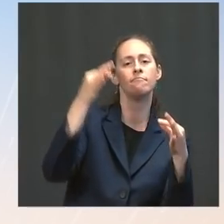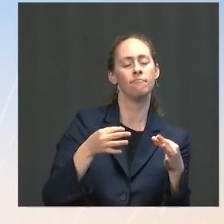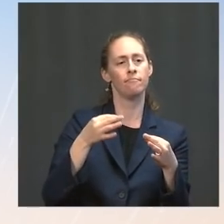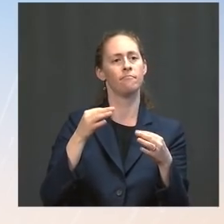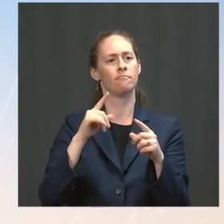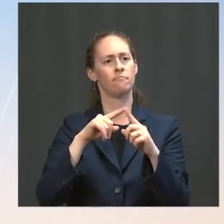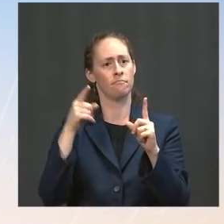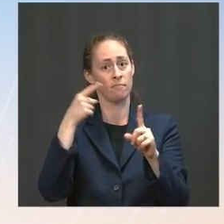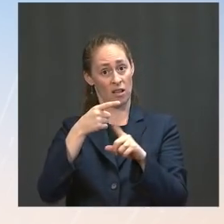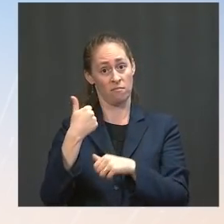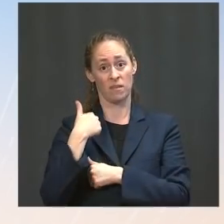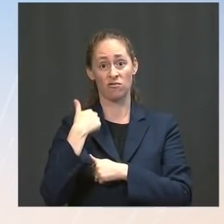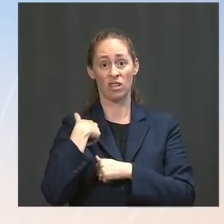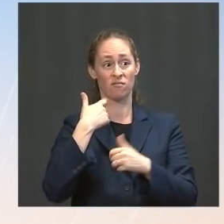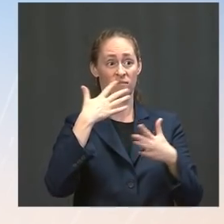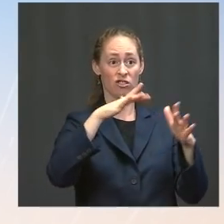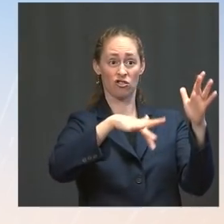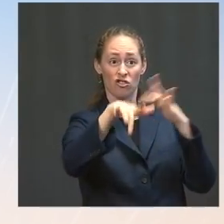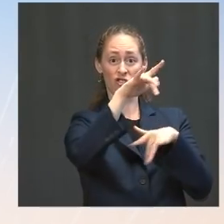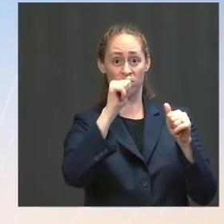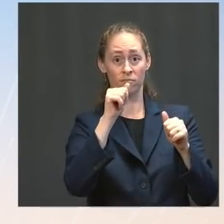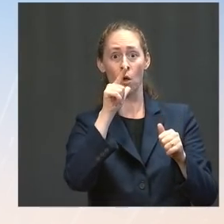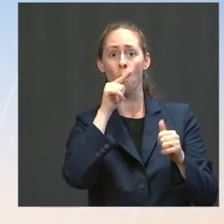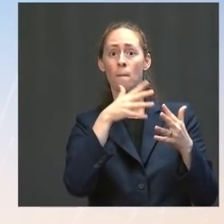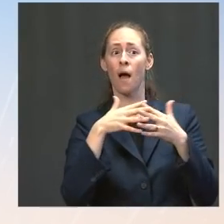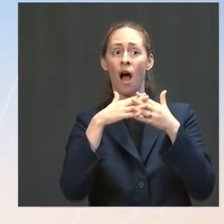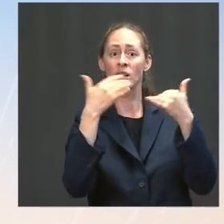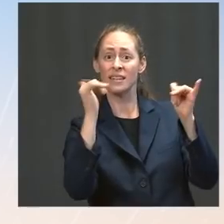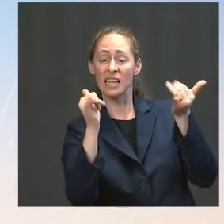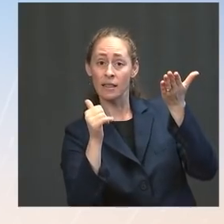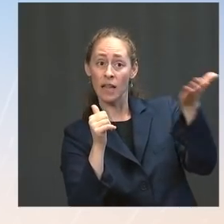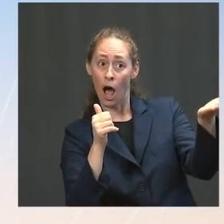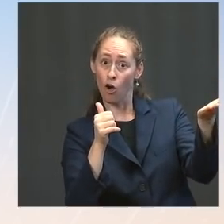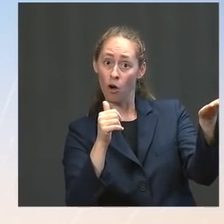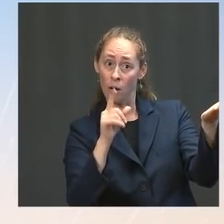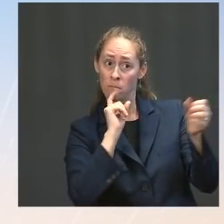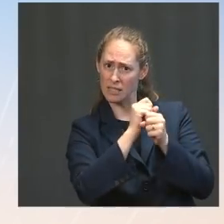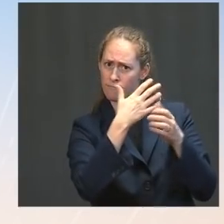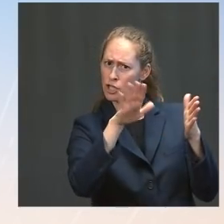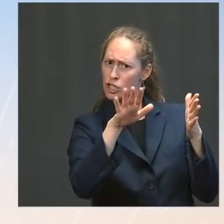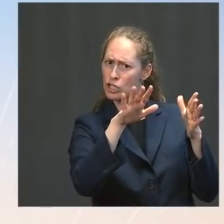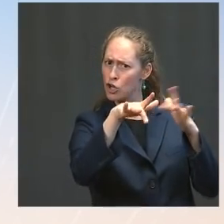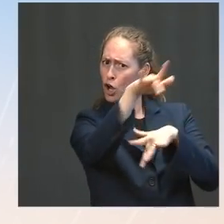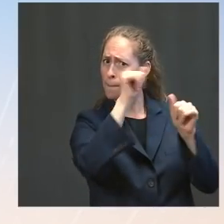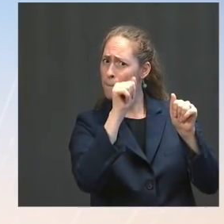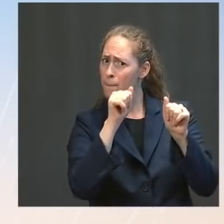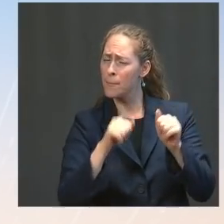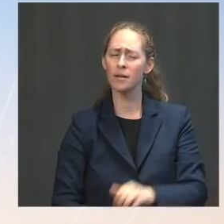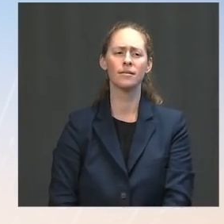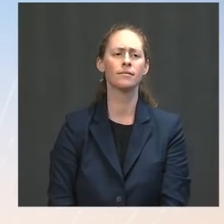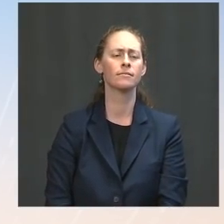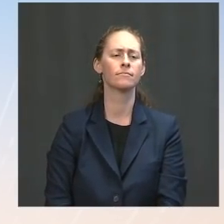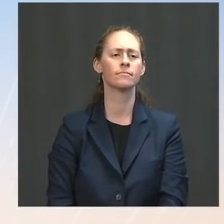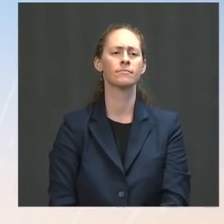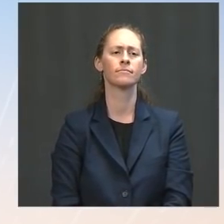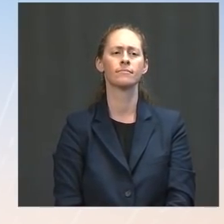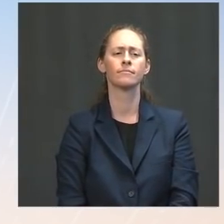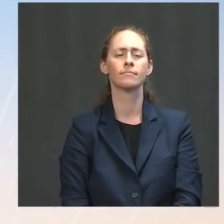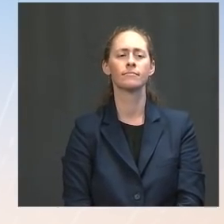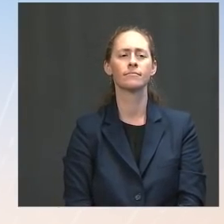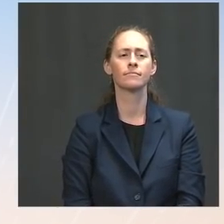lot of questions wrapped up in there. Let me do the best I can here. No, it's okay. I mean, all good questions. First, I would say,